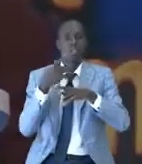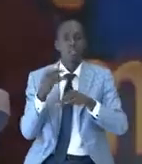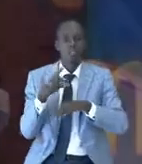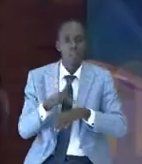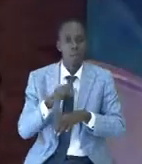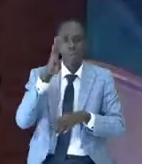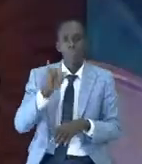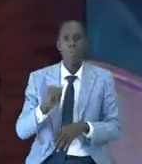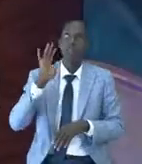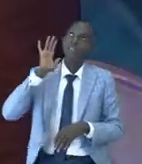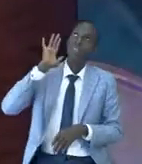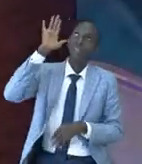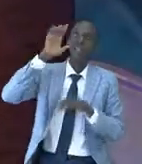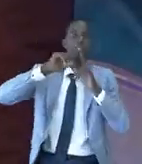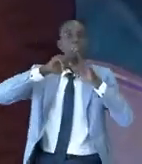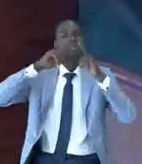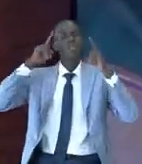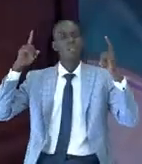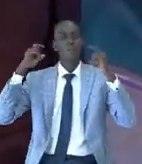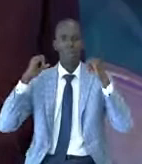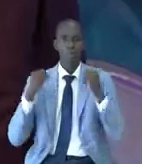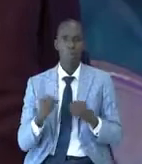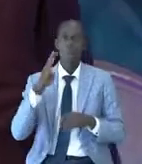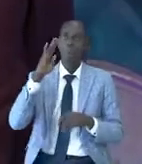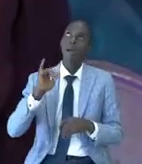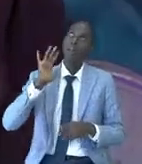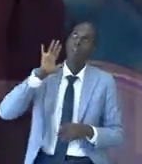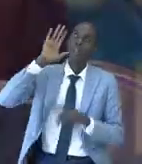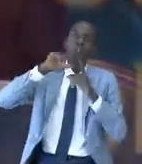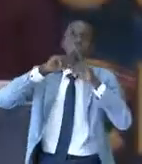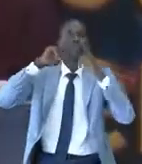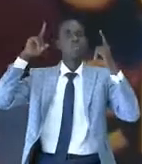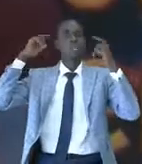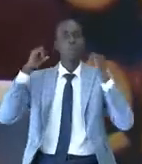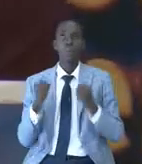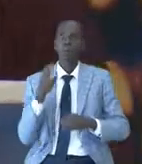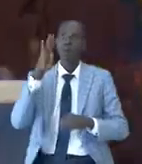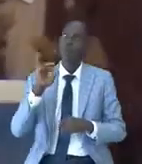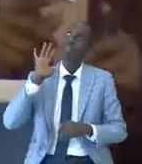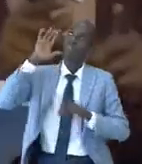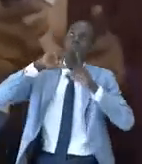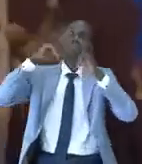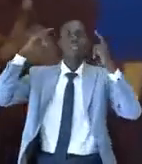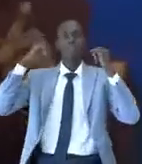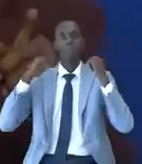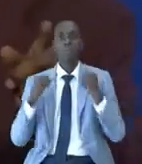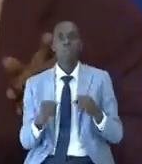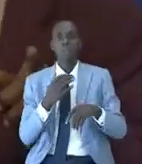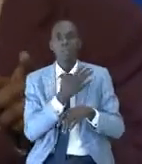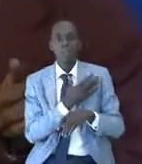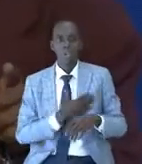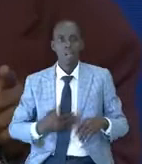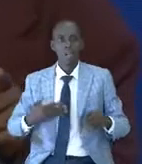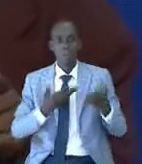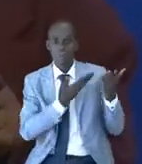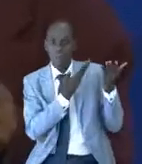earth by thy great power. By thy great power, by thy great power, and